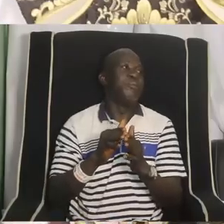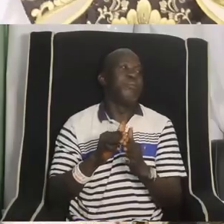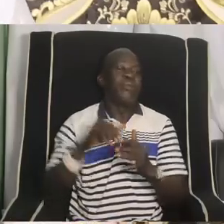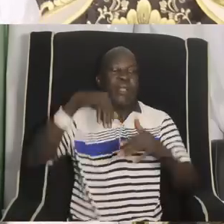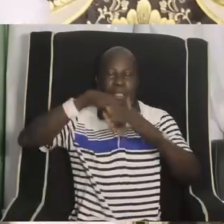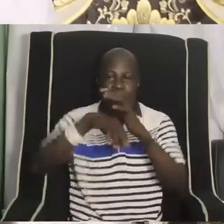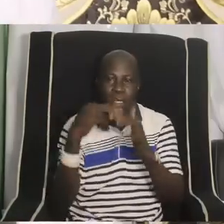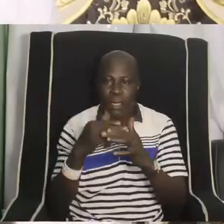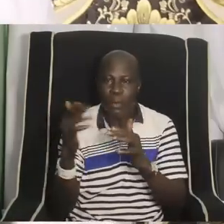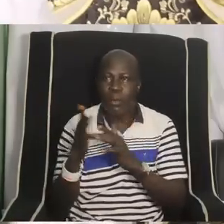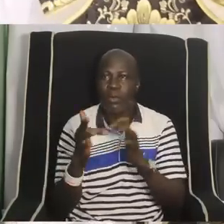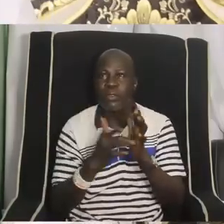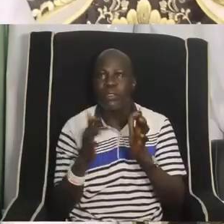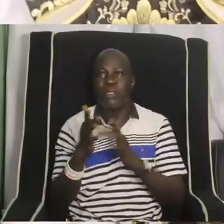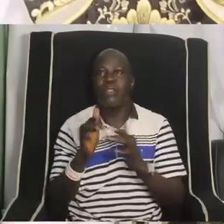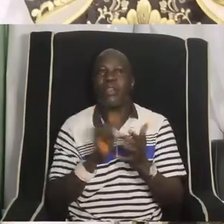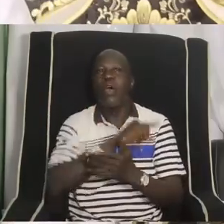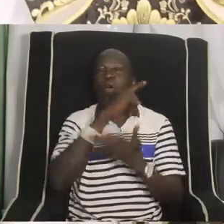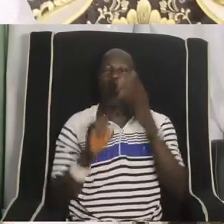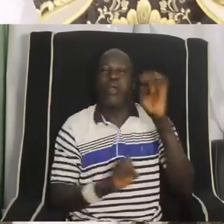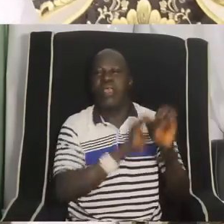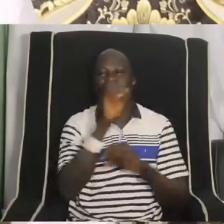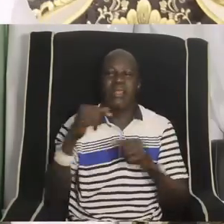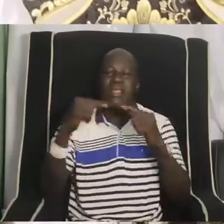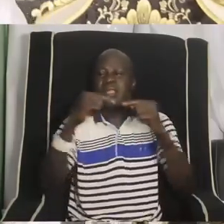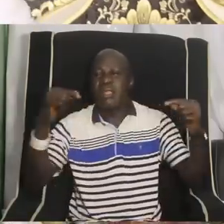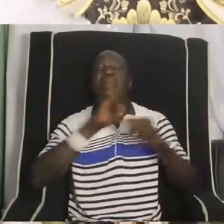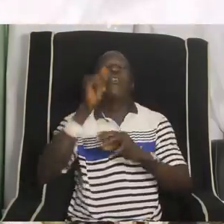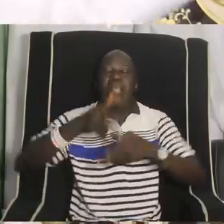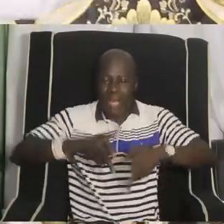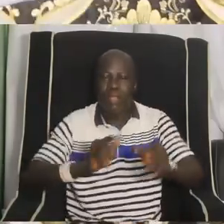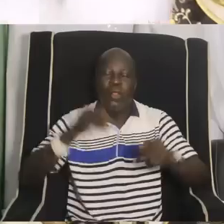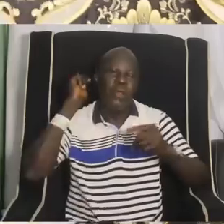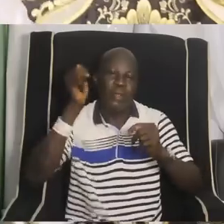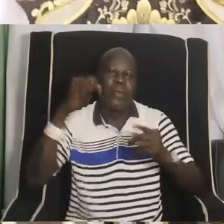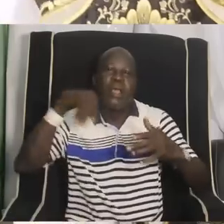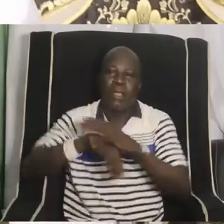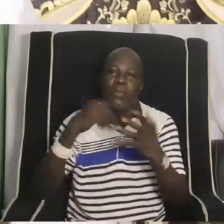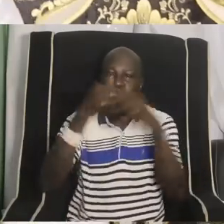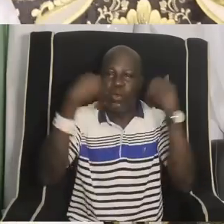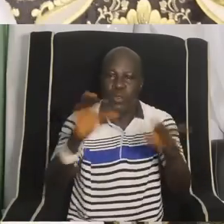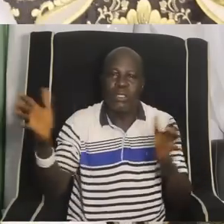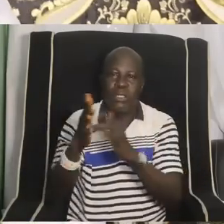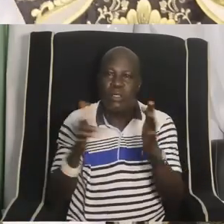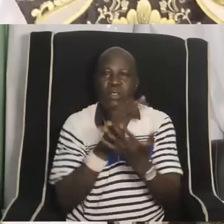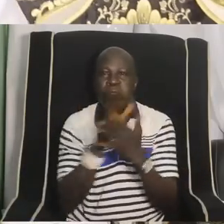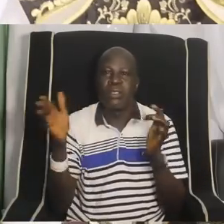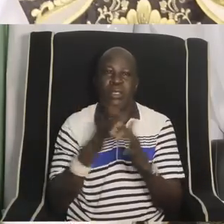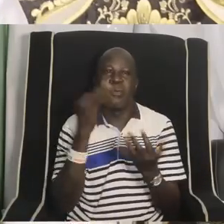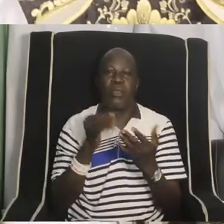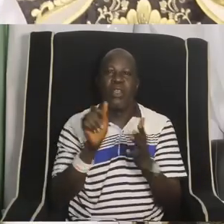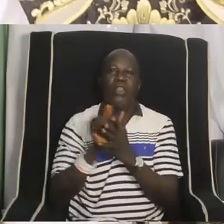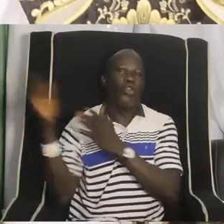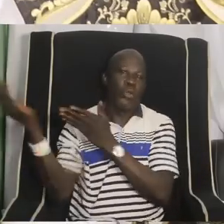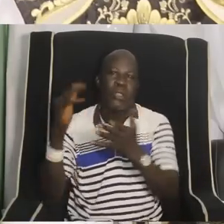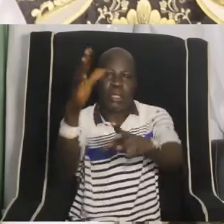Badia louder pa in the name of Jesus lowo ogun ti o je oni ere yen o ba bo loruko je be free Jesus awa